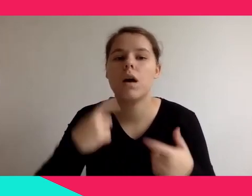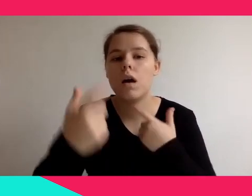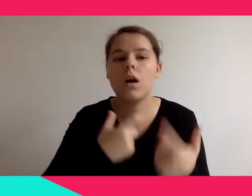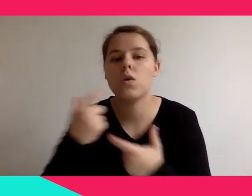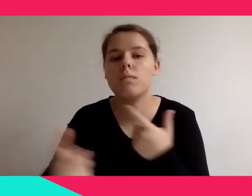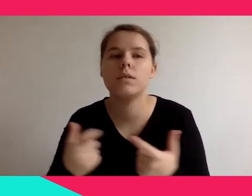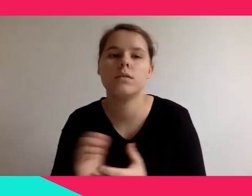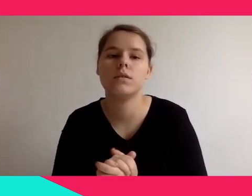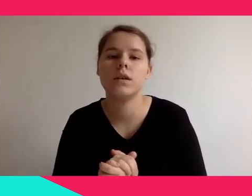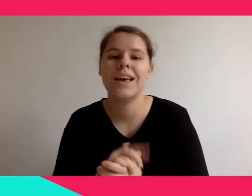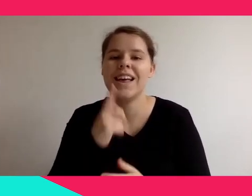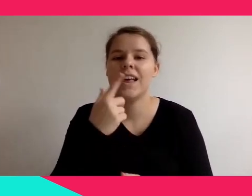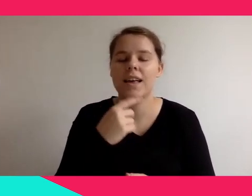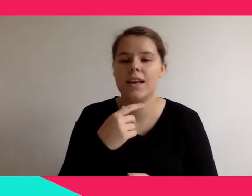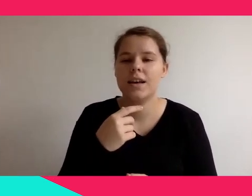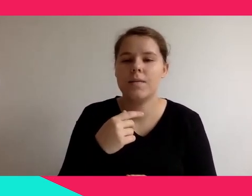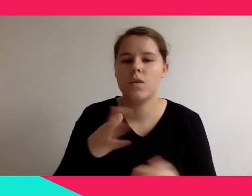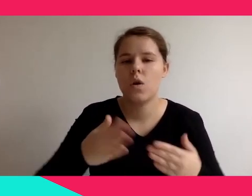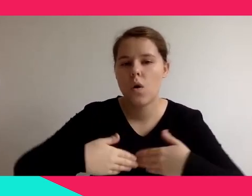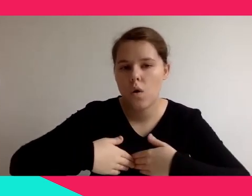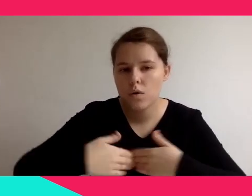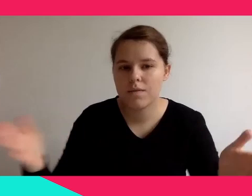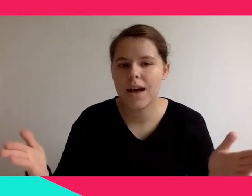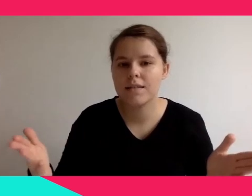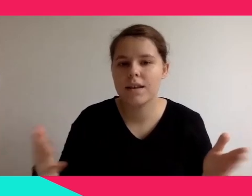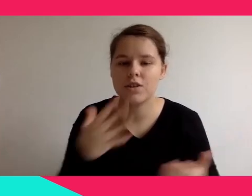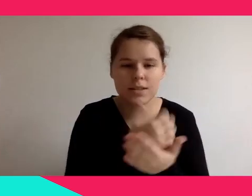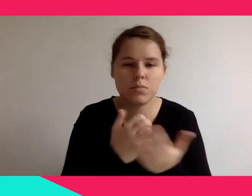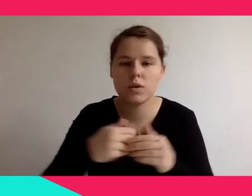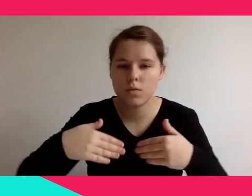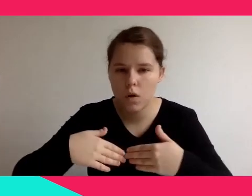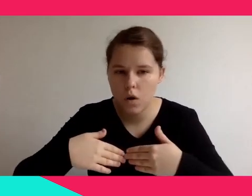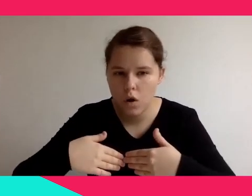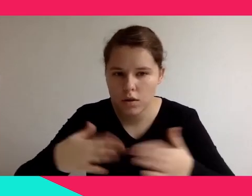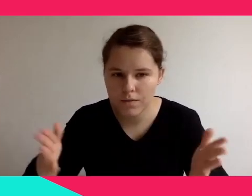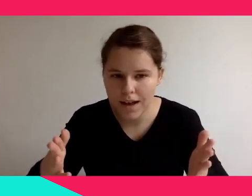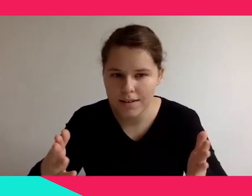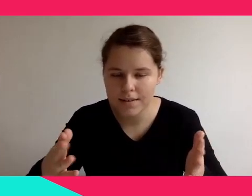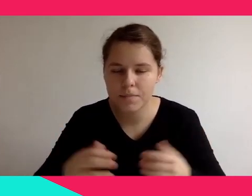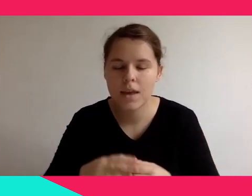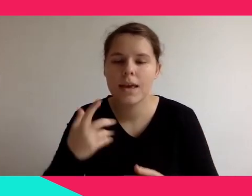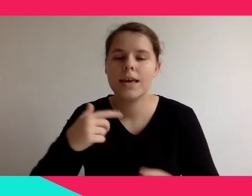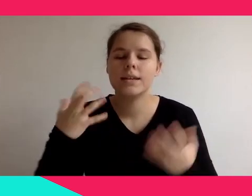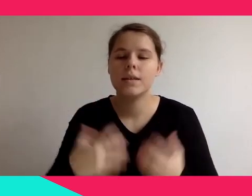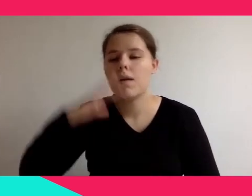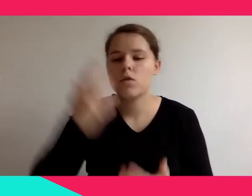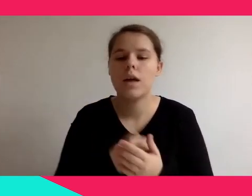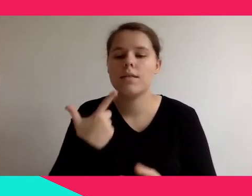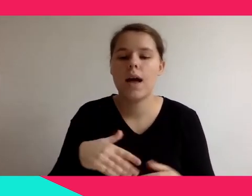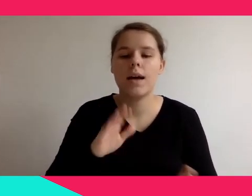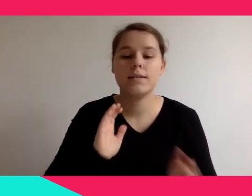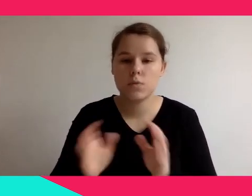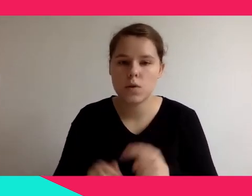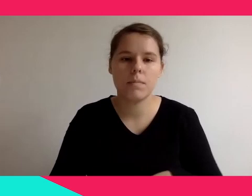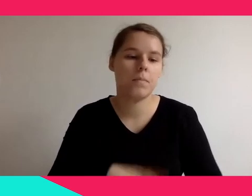two ways in our collection management. We wanted to share our images and share our metadata with the outside